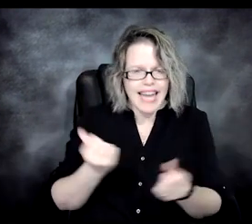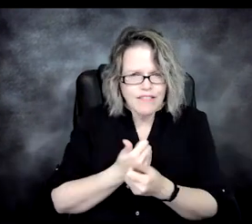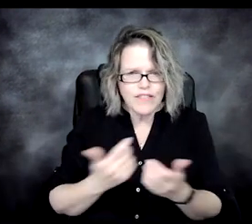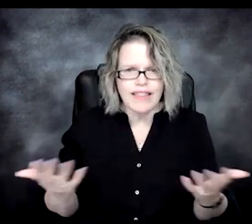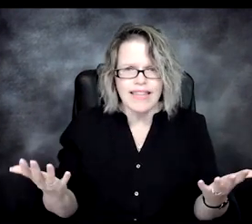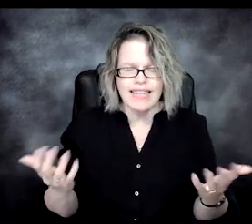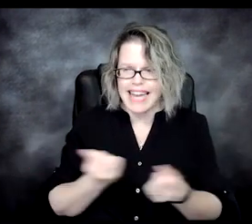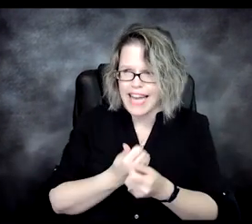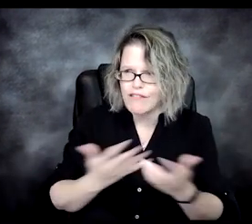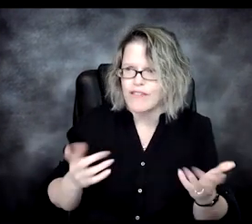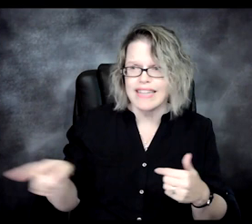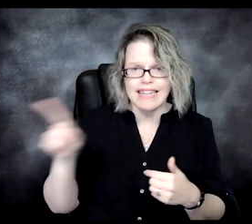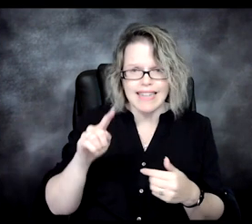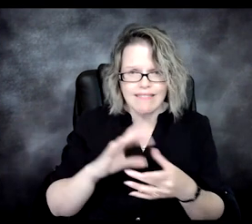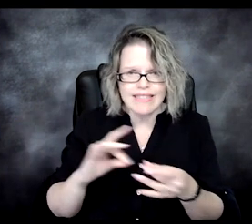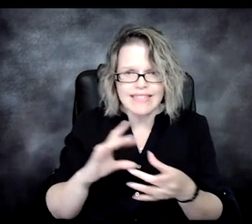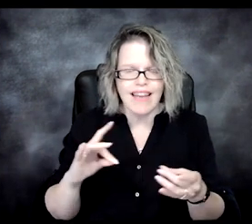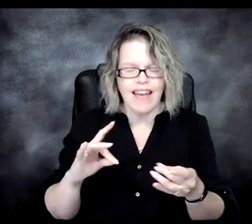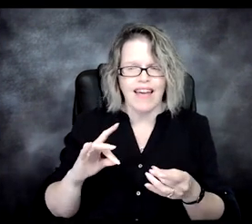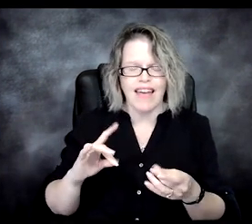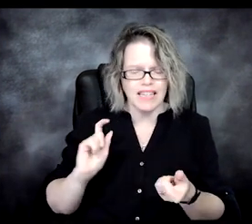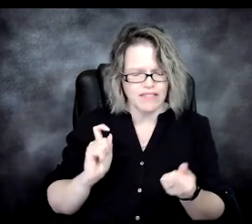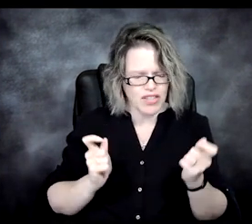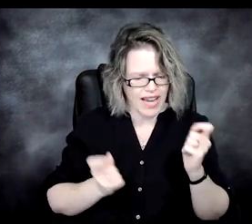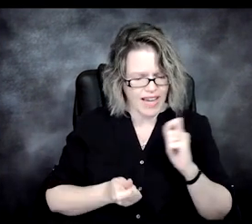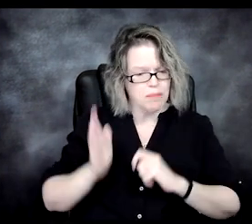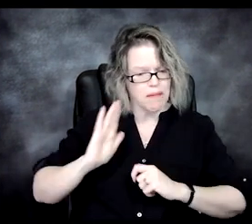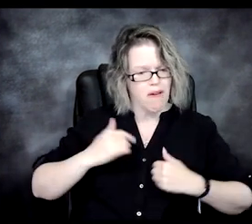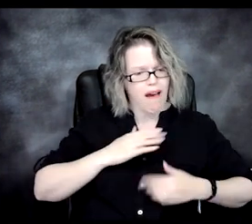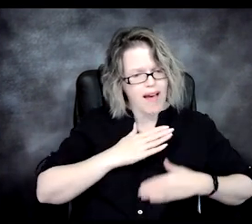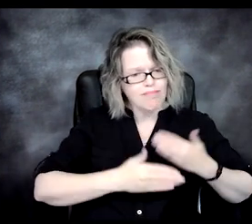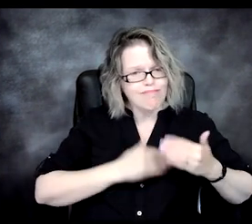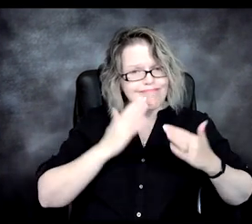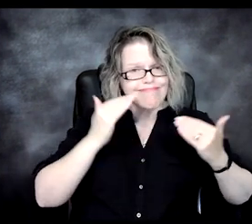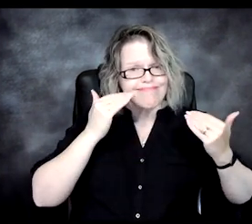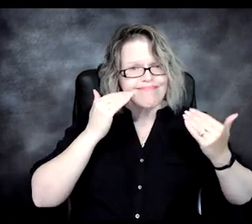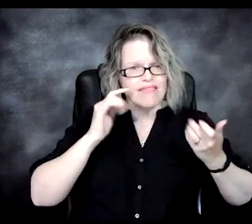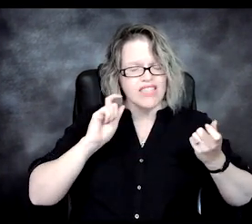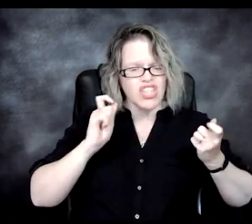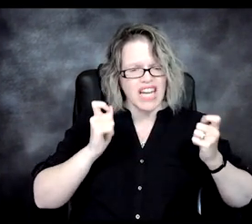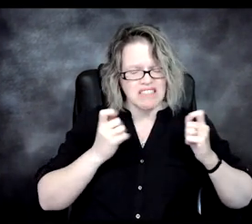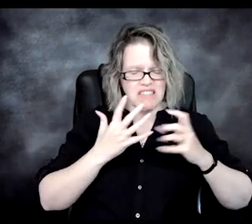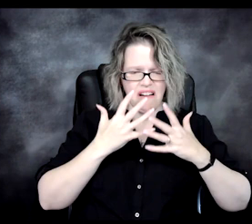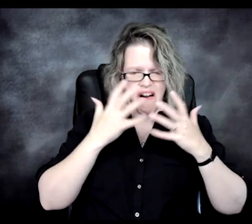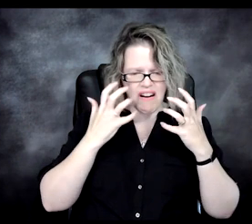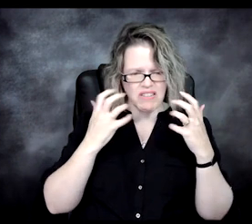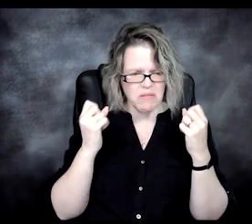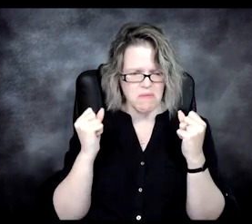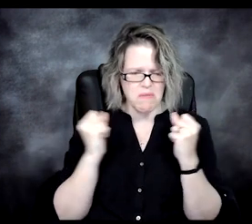Everything they've said has changed the once kind person I used to be into someone harsh and